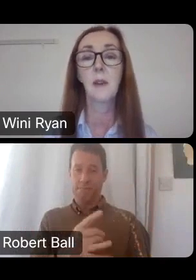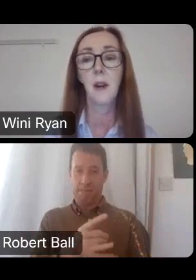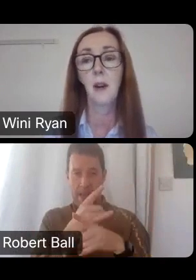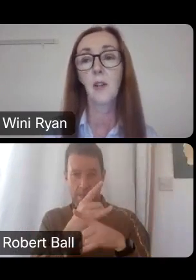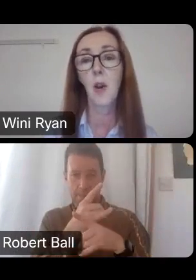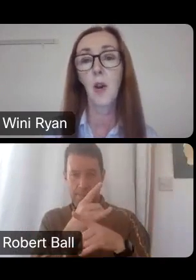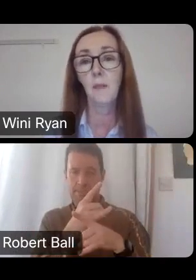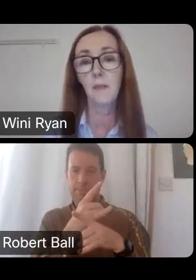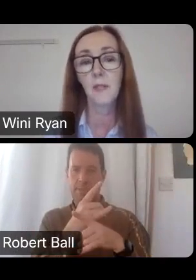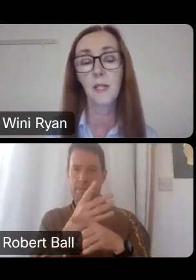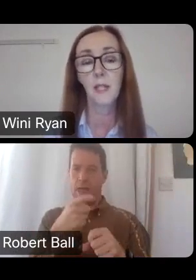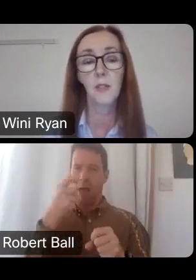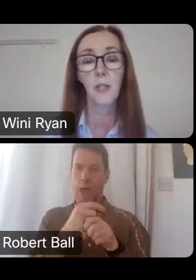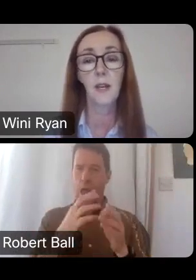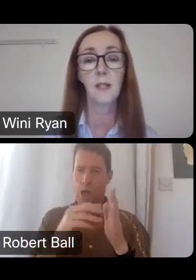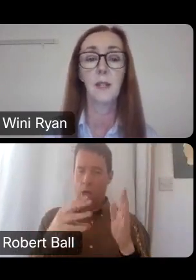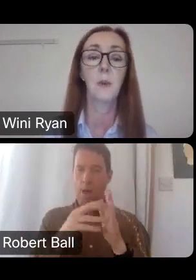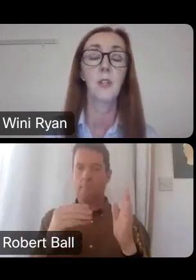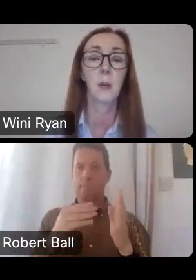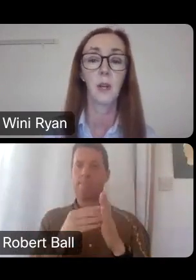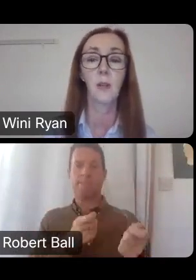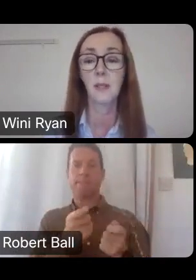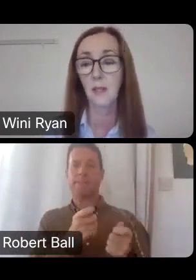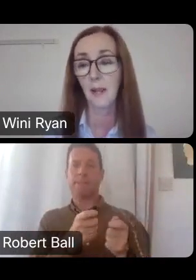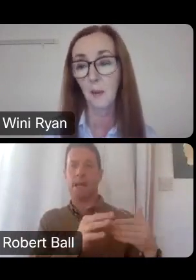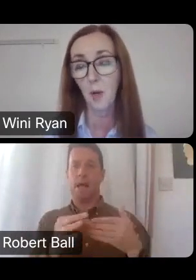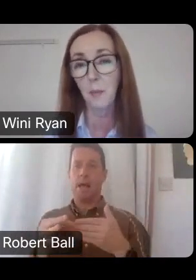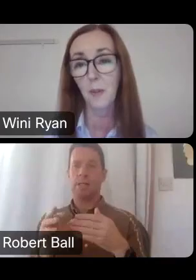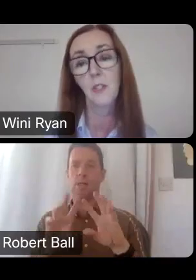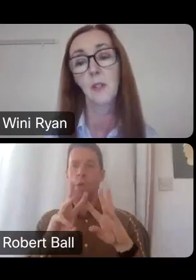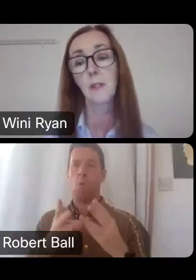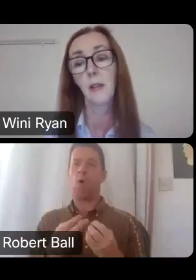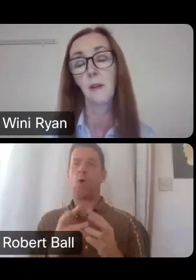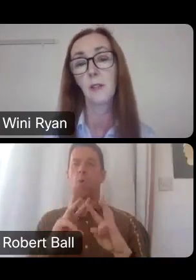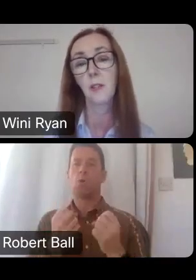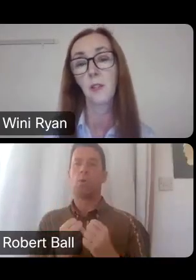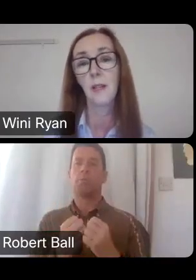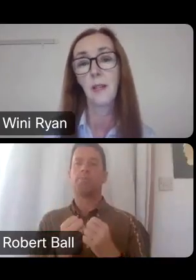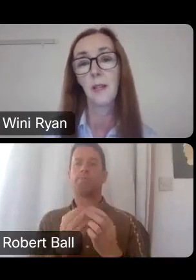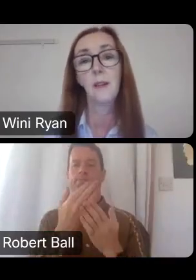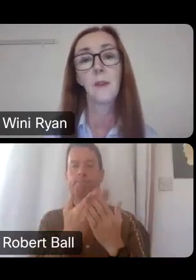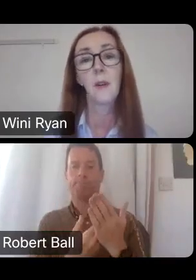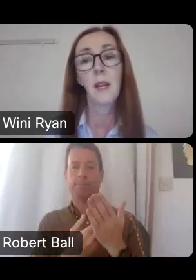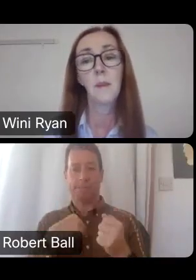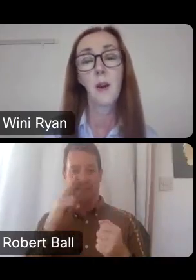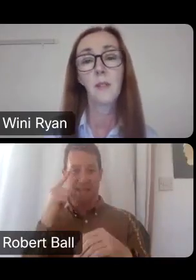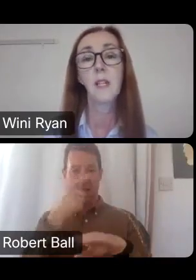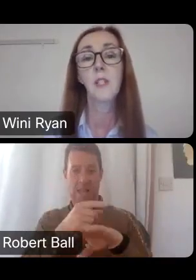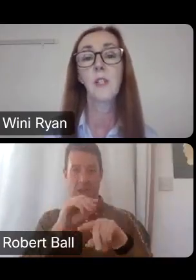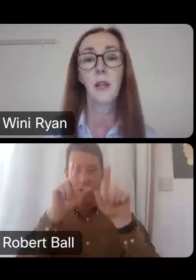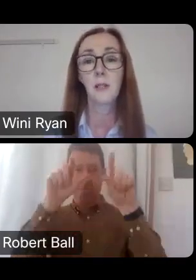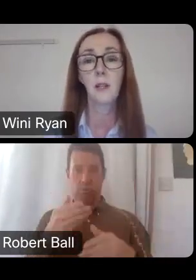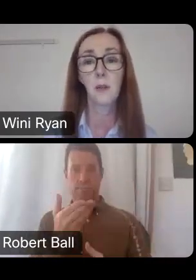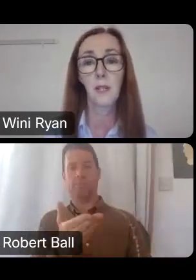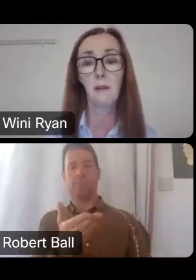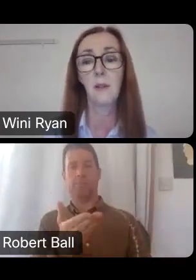you get a hard copy of a facilitator's guide and workshop documents like the workbook that you can see here on screen. For conversations